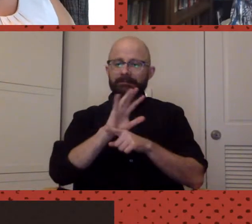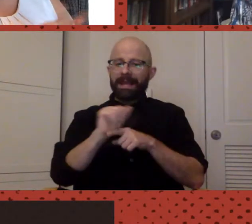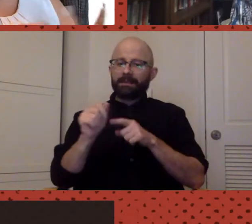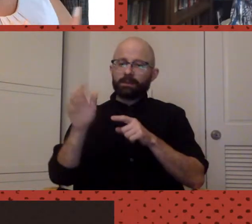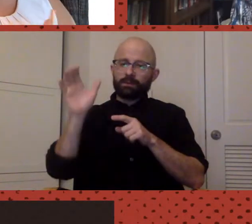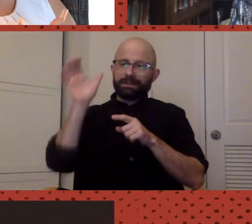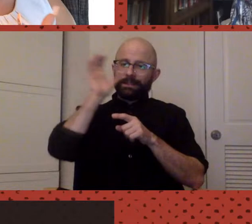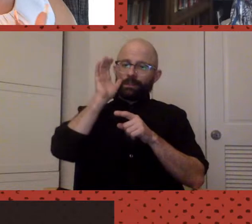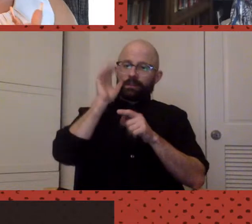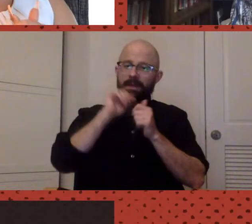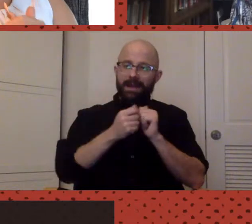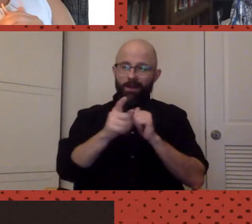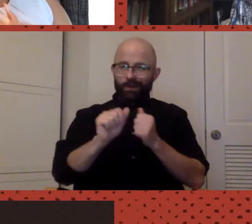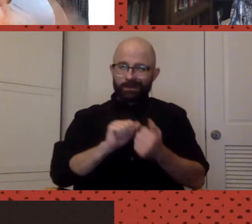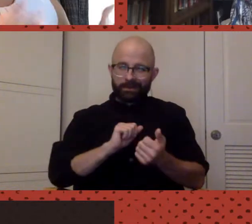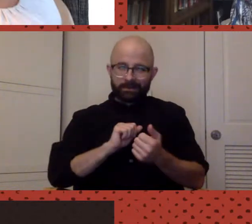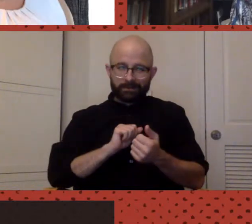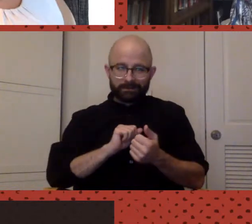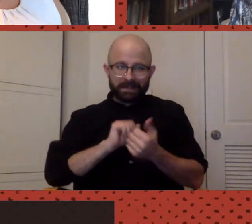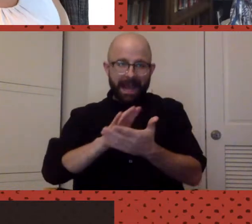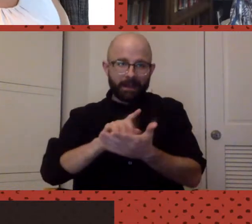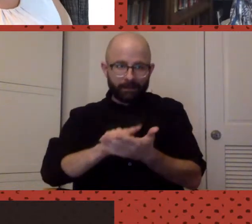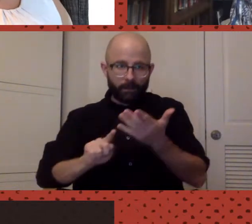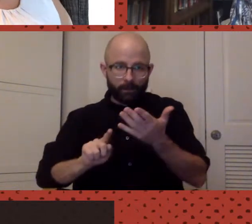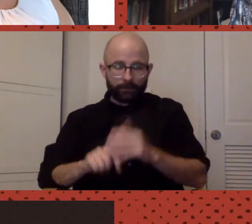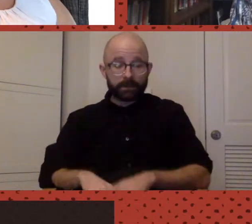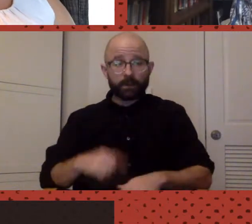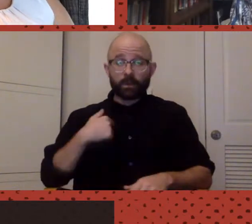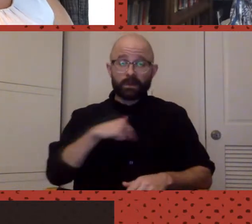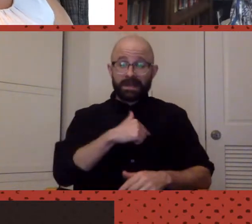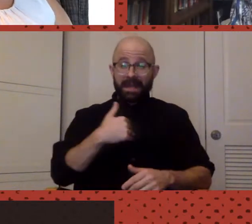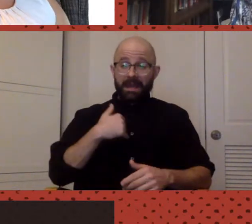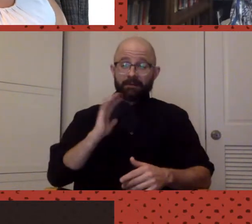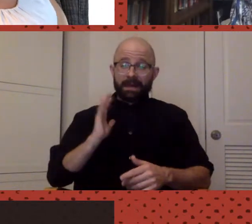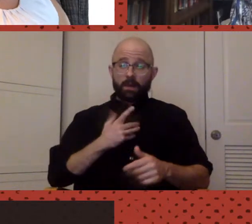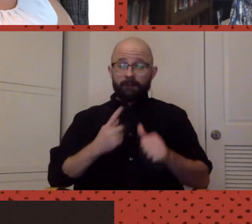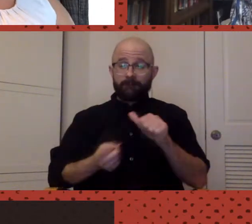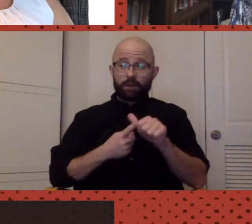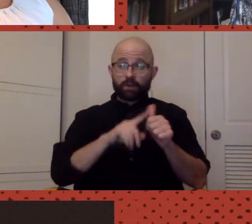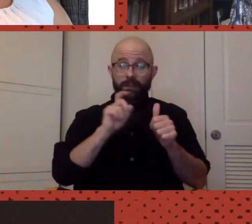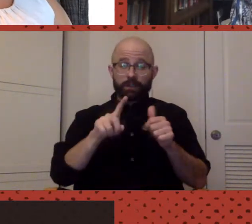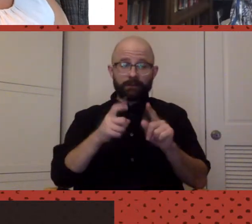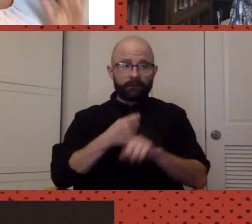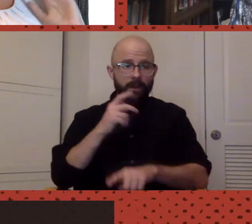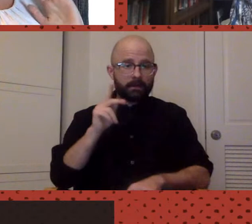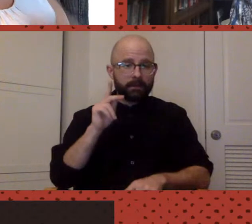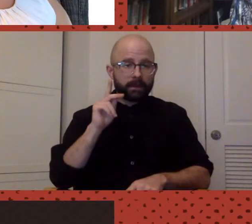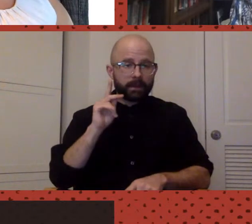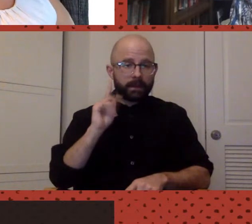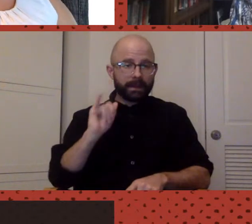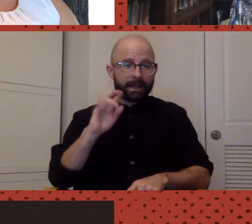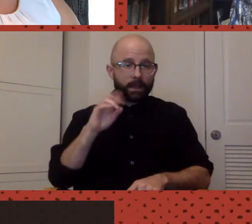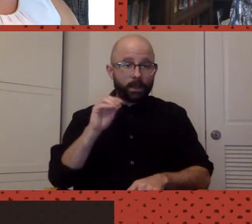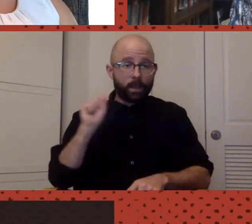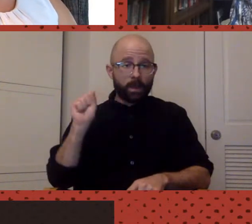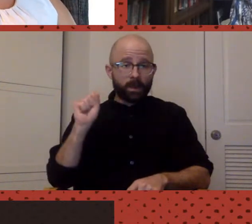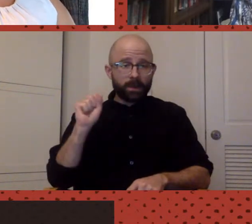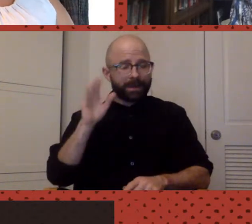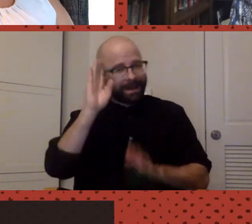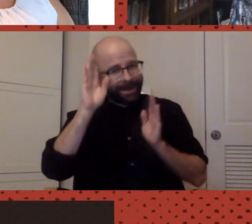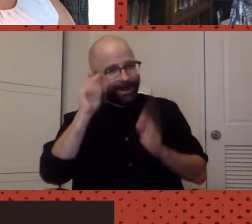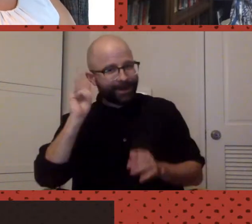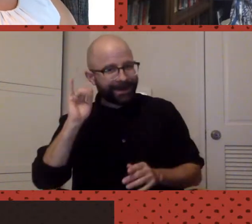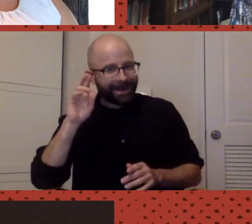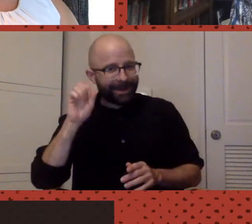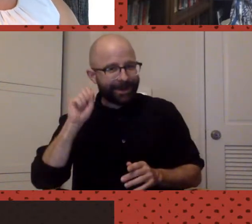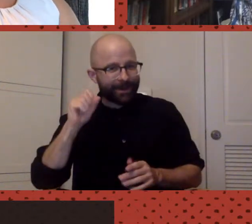you're tackling them. So we have our first question from Kuros. Hello, Kuros. Nice to see you.